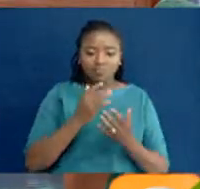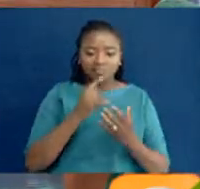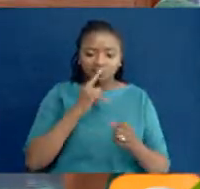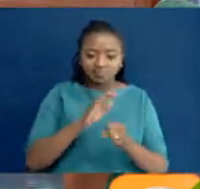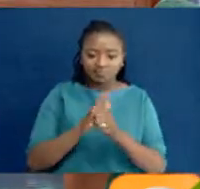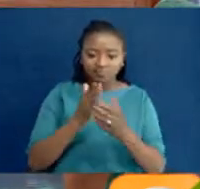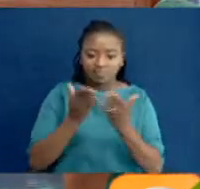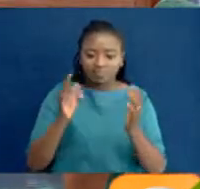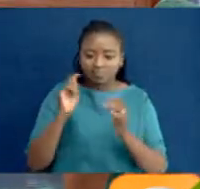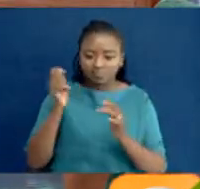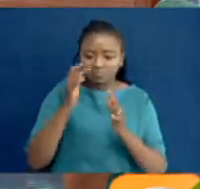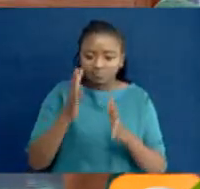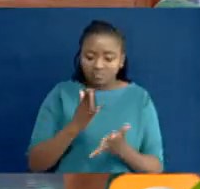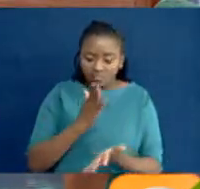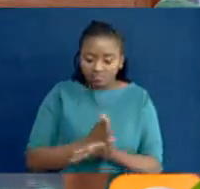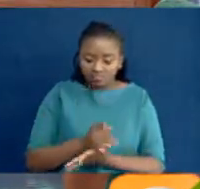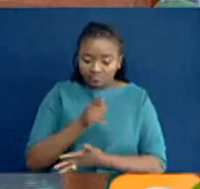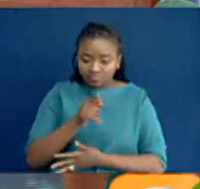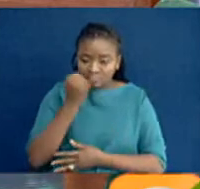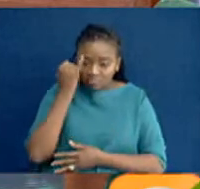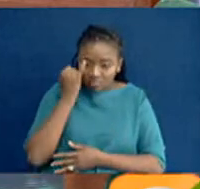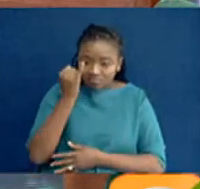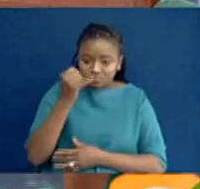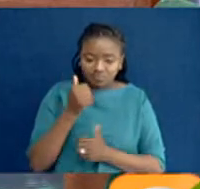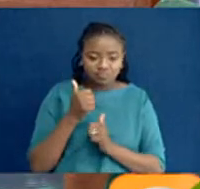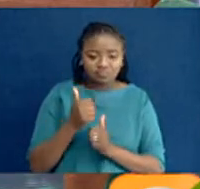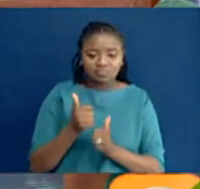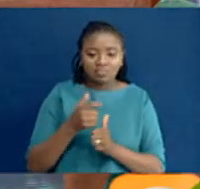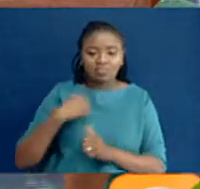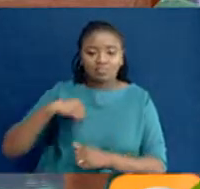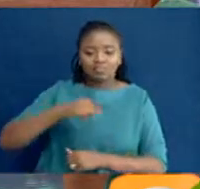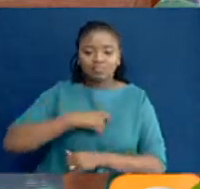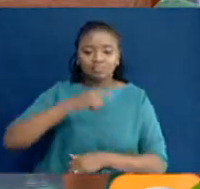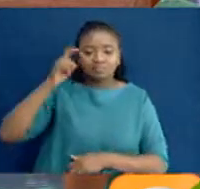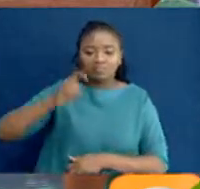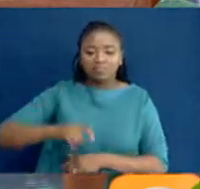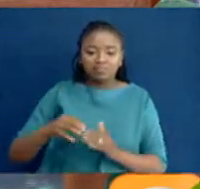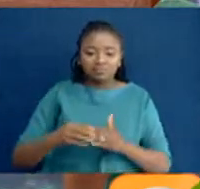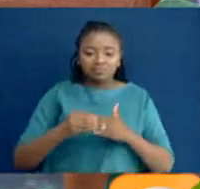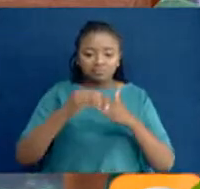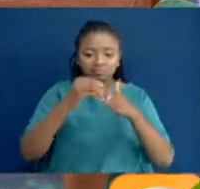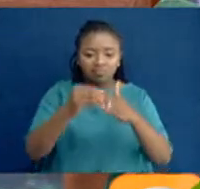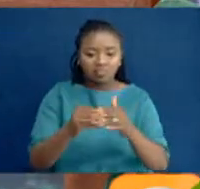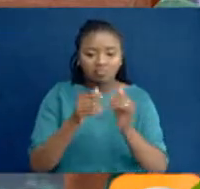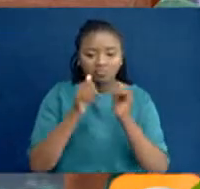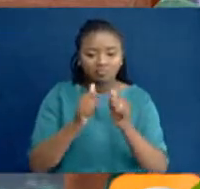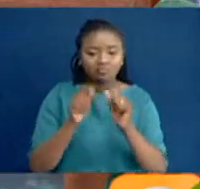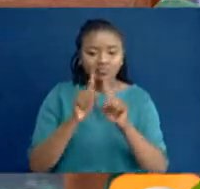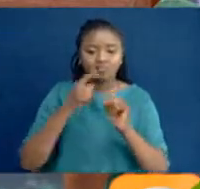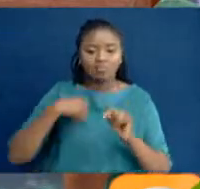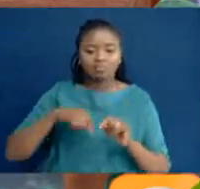good direction. We need to lead by example. I expect and look forward.